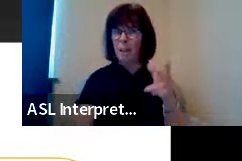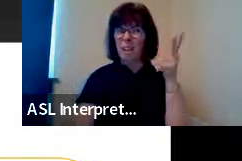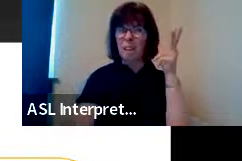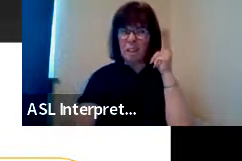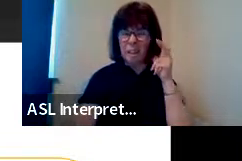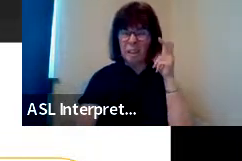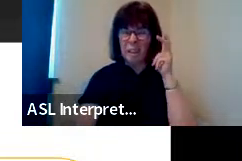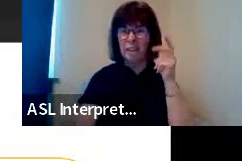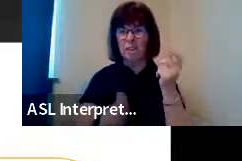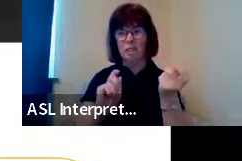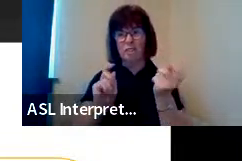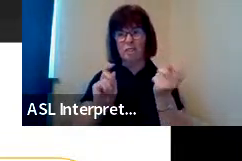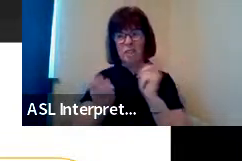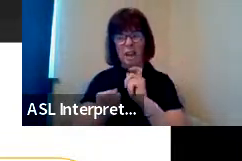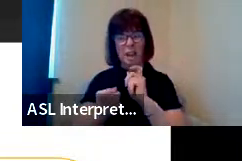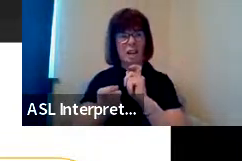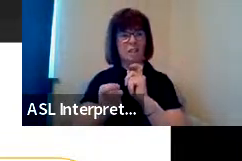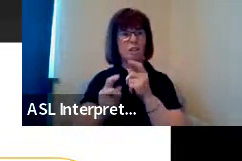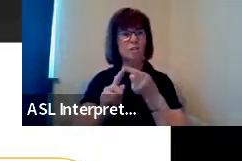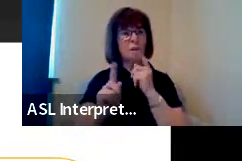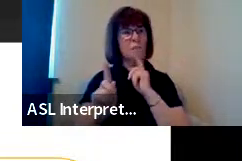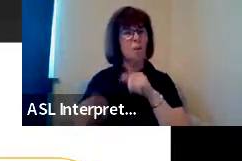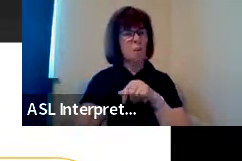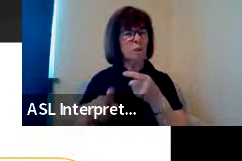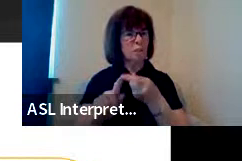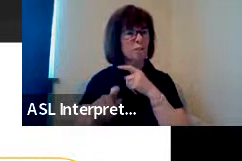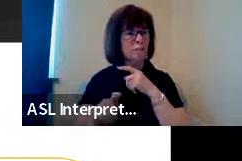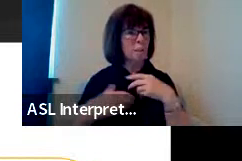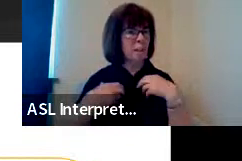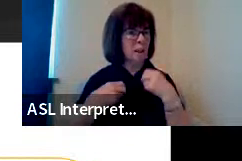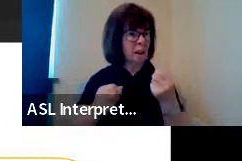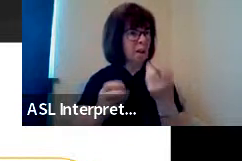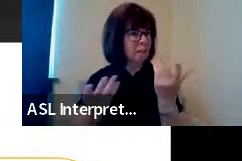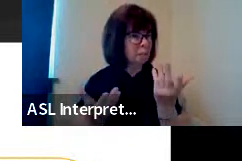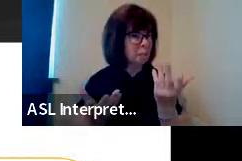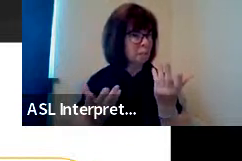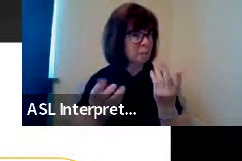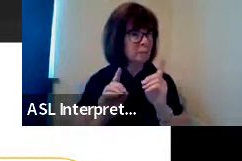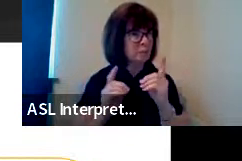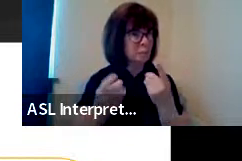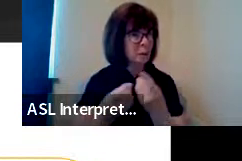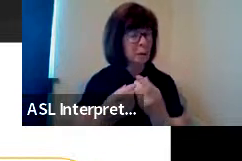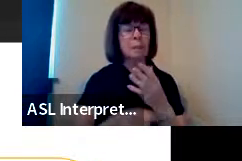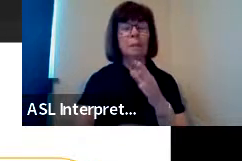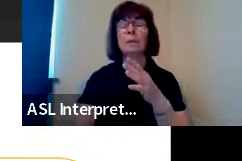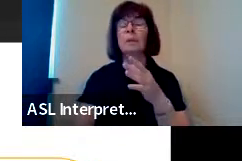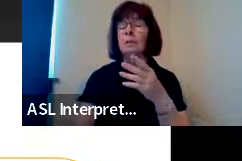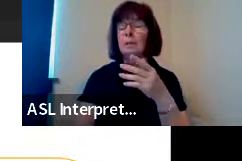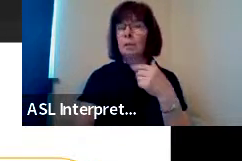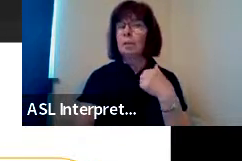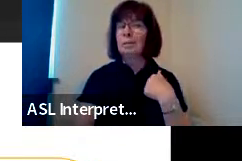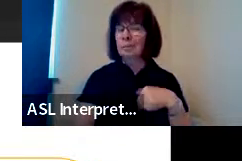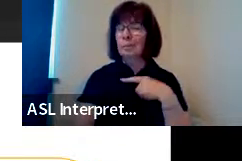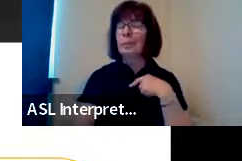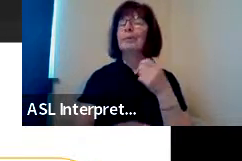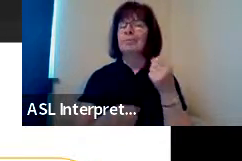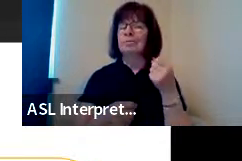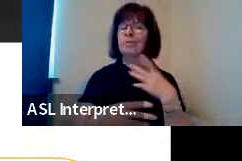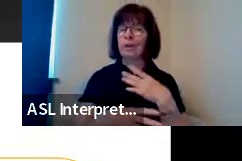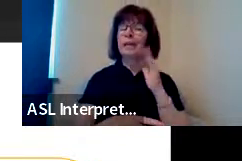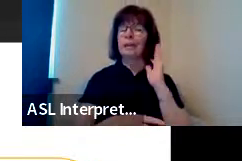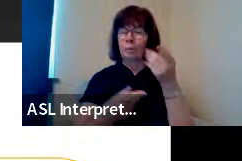change in the health orders. And we were, of course, afraid that this would happen, that